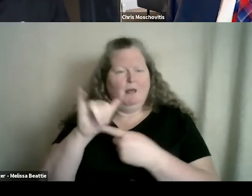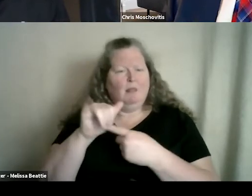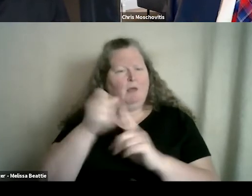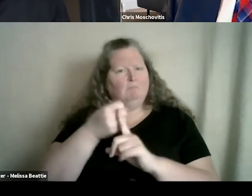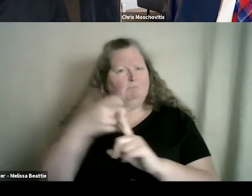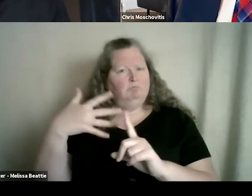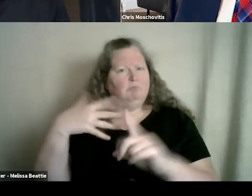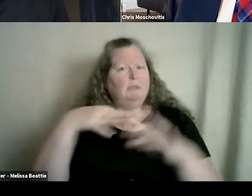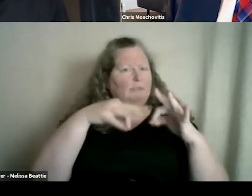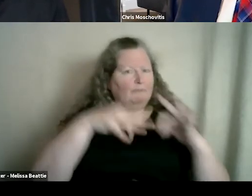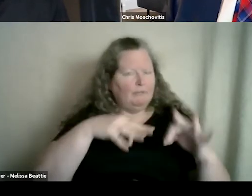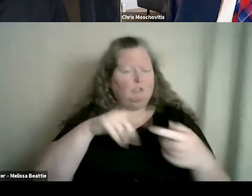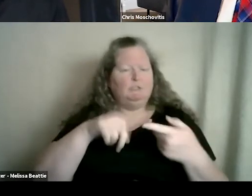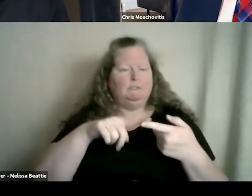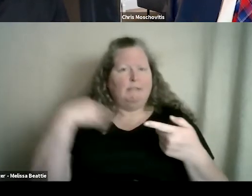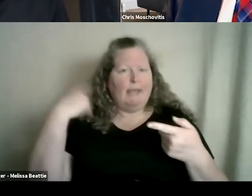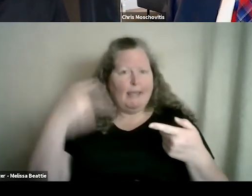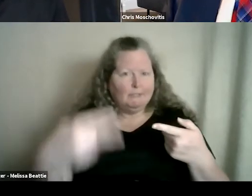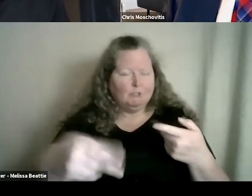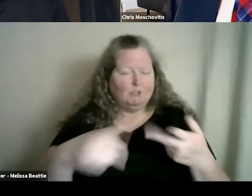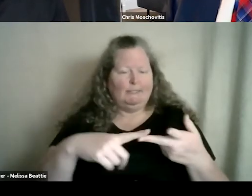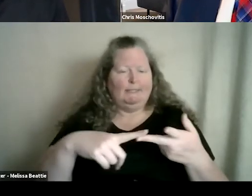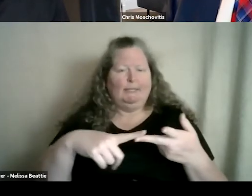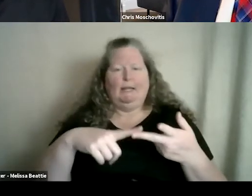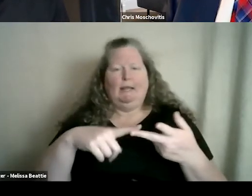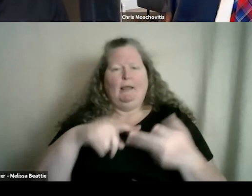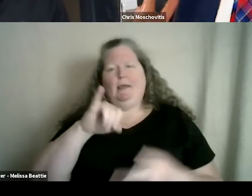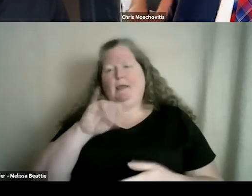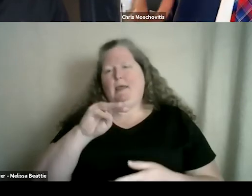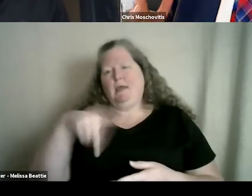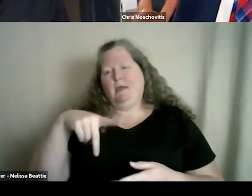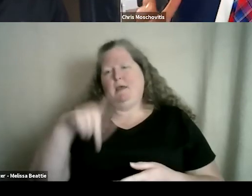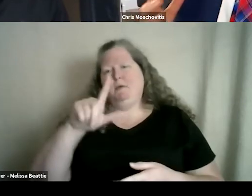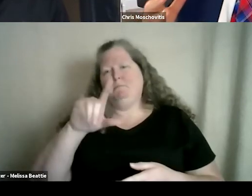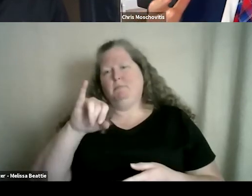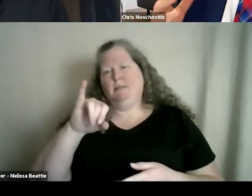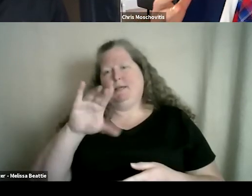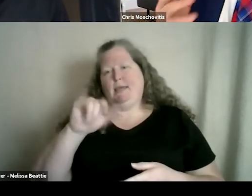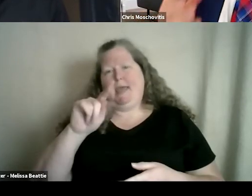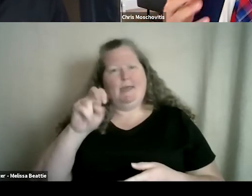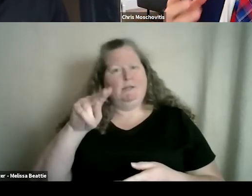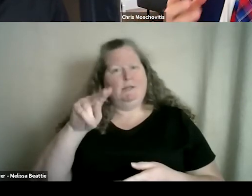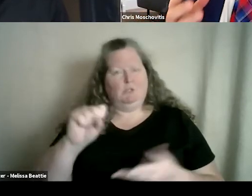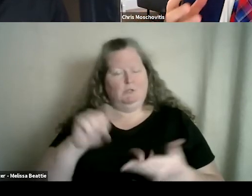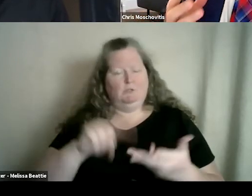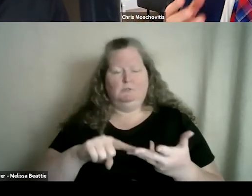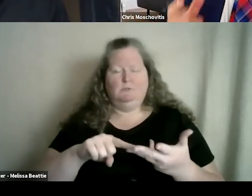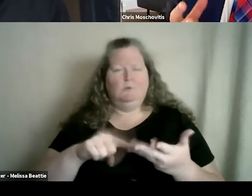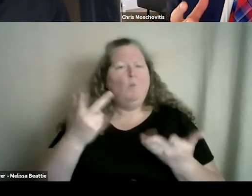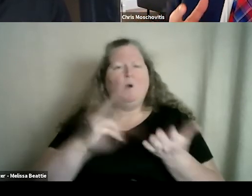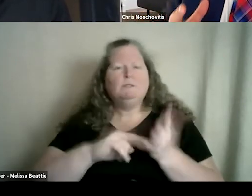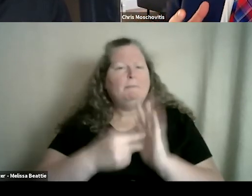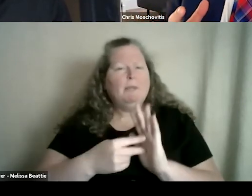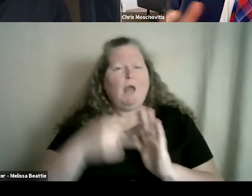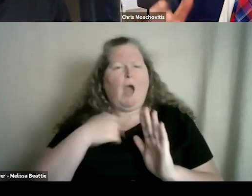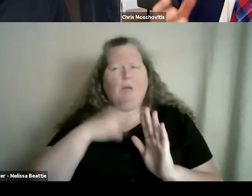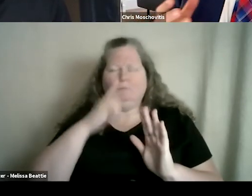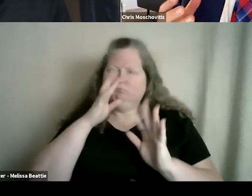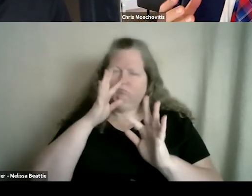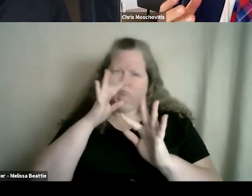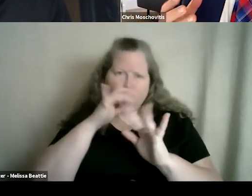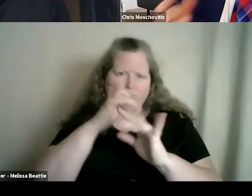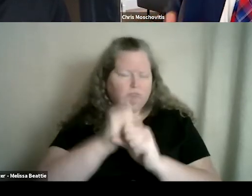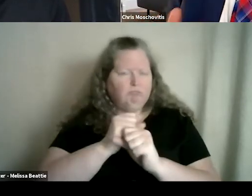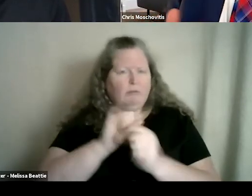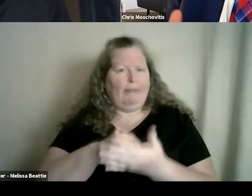history, its implications. What does it really mean? I was just absolutely, really fascinated by